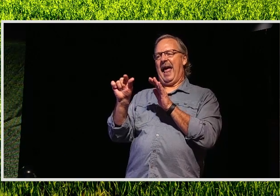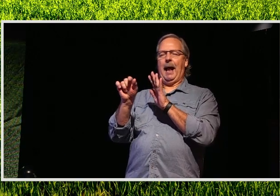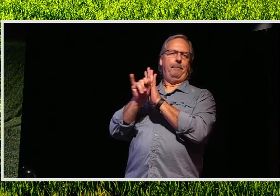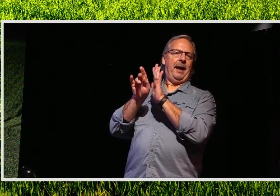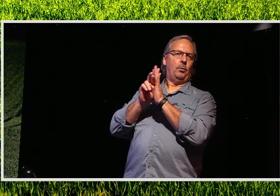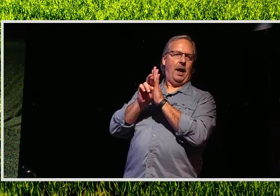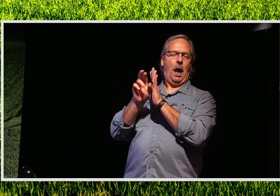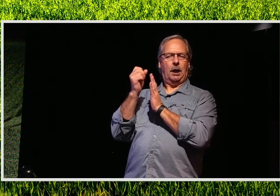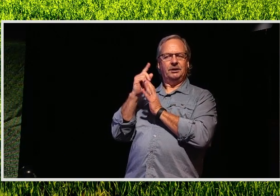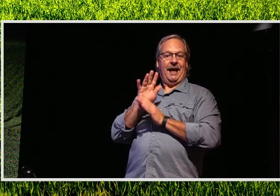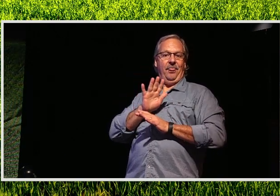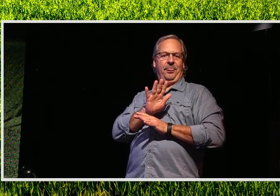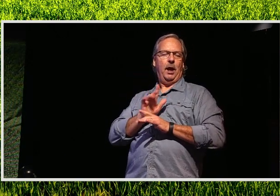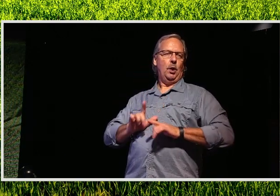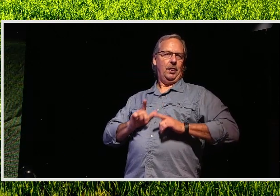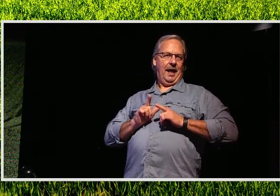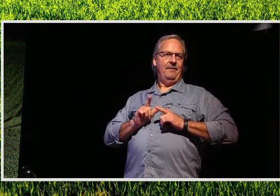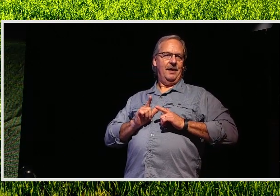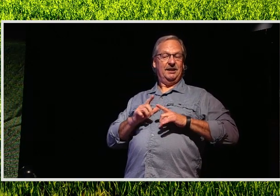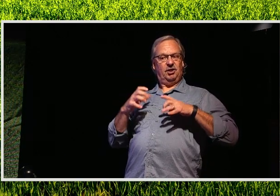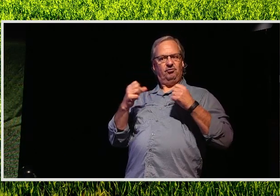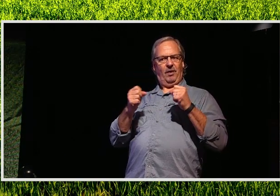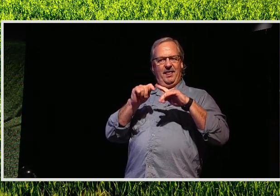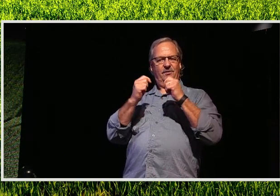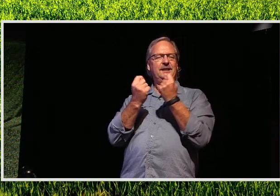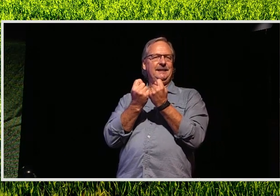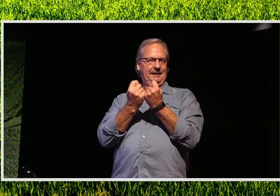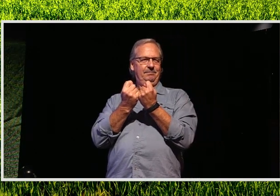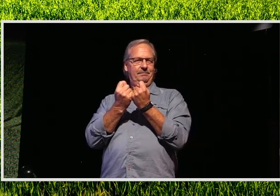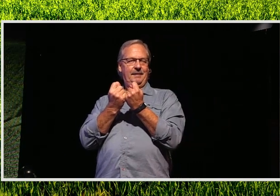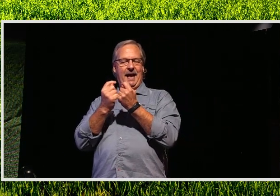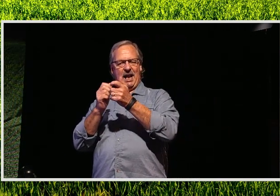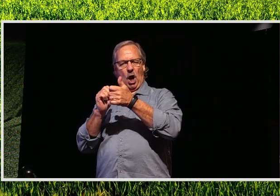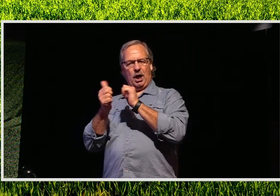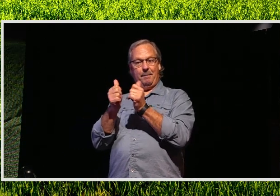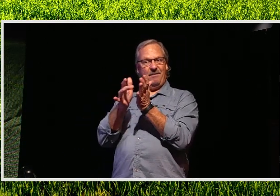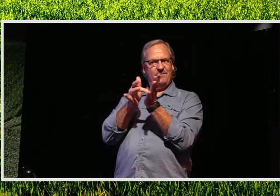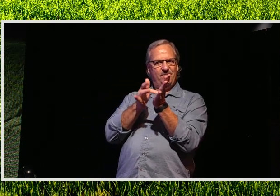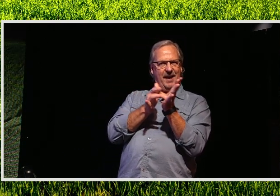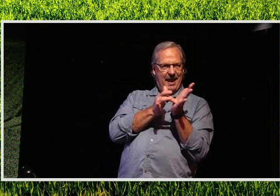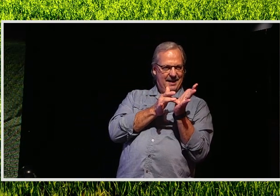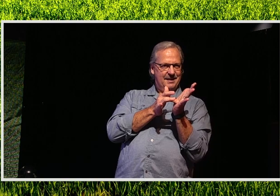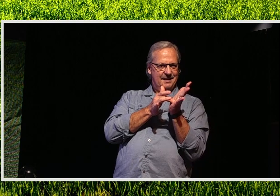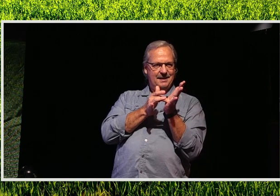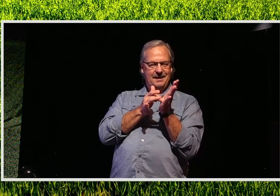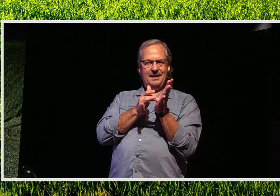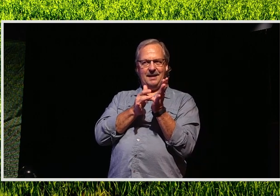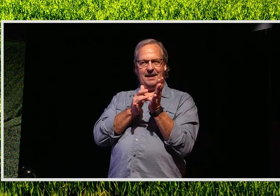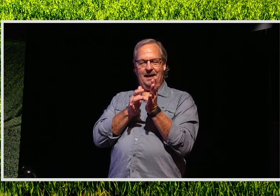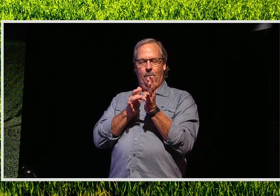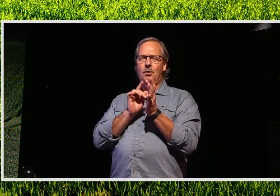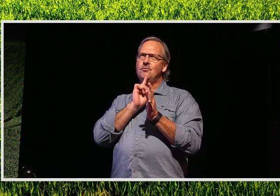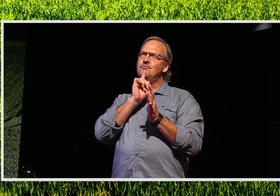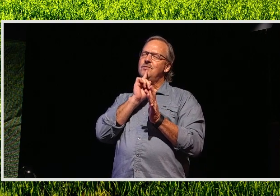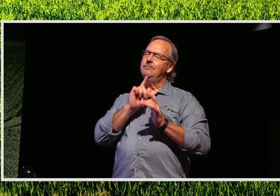their way of life. This is a strength of our team and a competitive advantage that we are incredibly proud